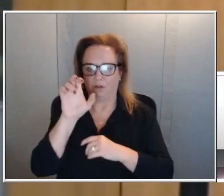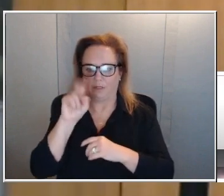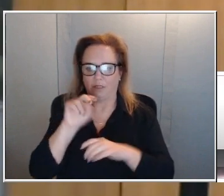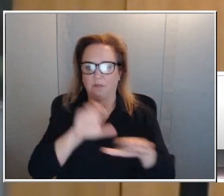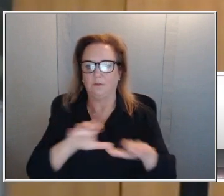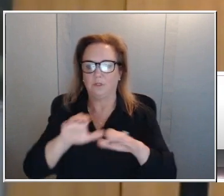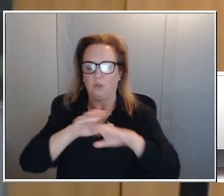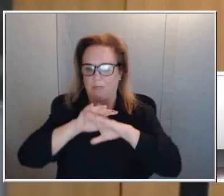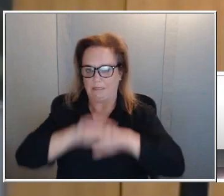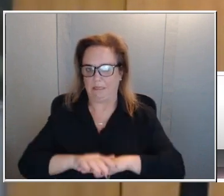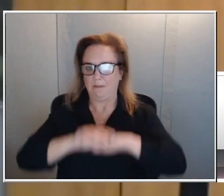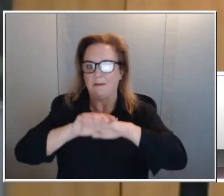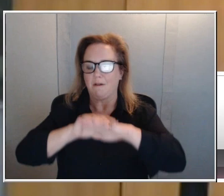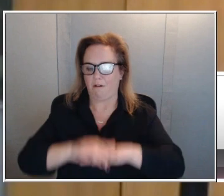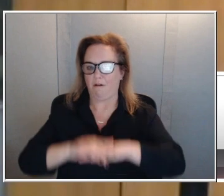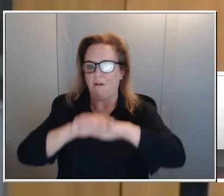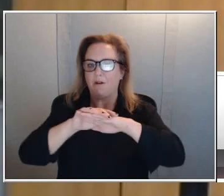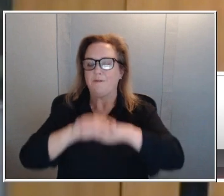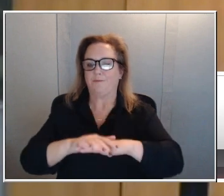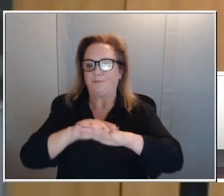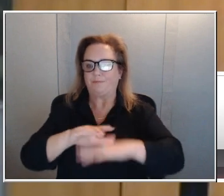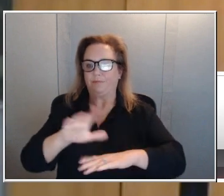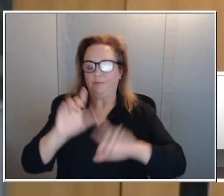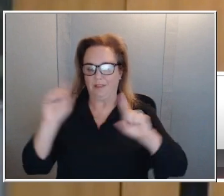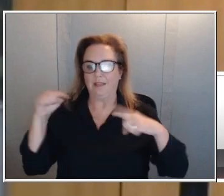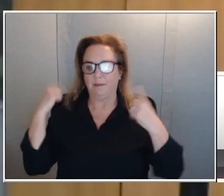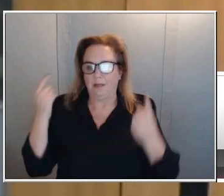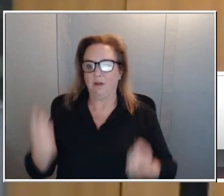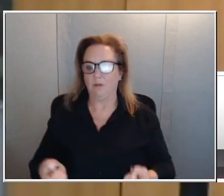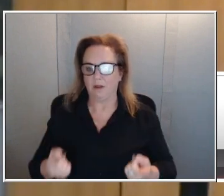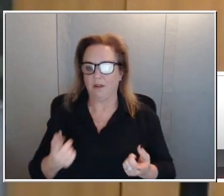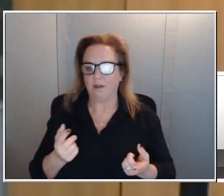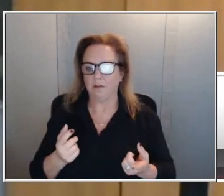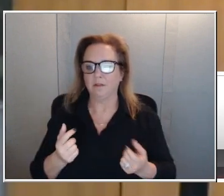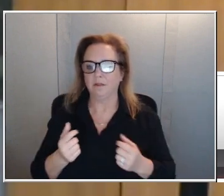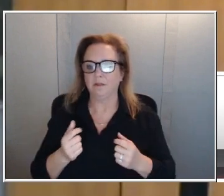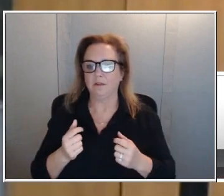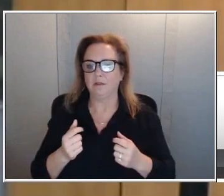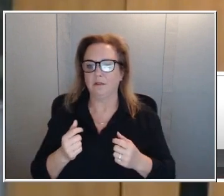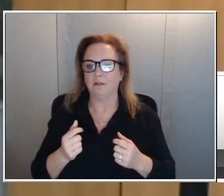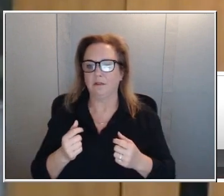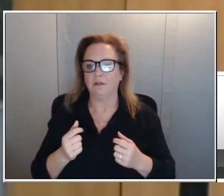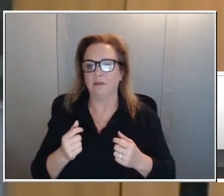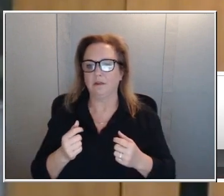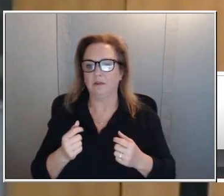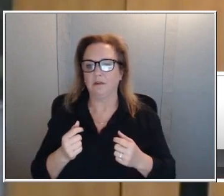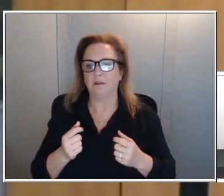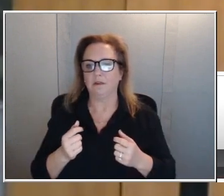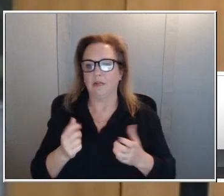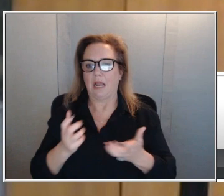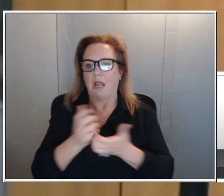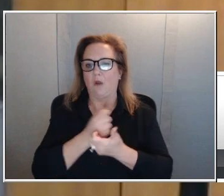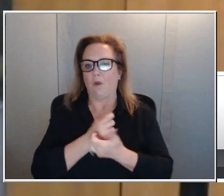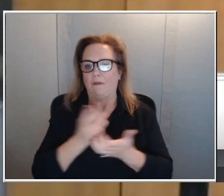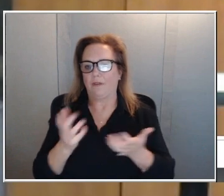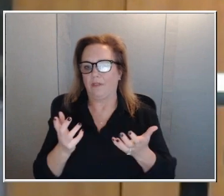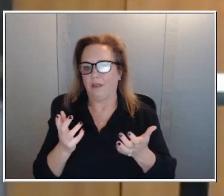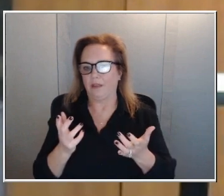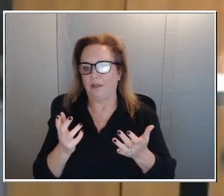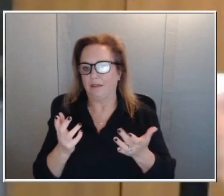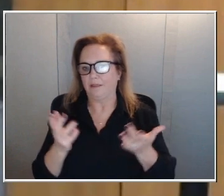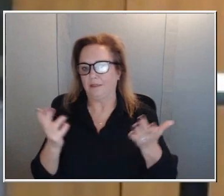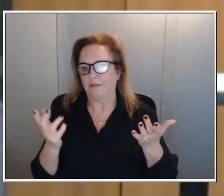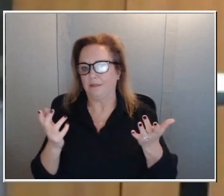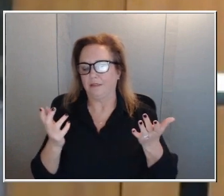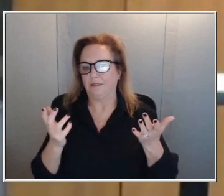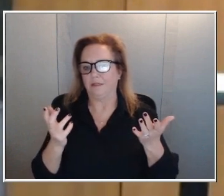doing compressions, so that had been going on, and then just kind of how everything just